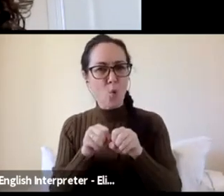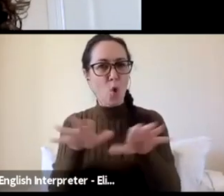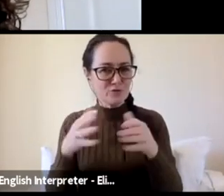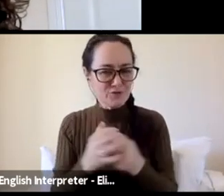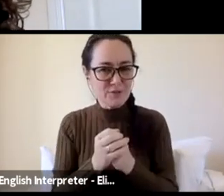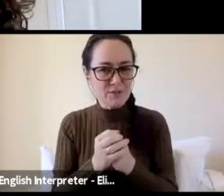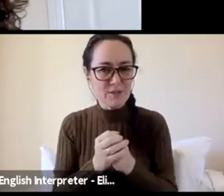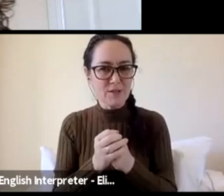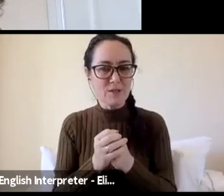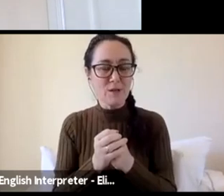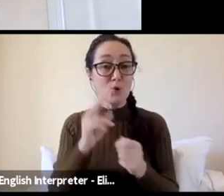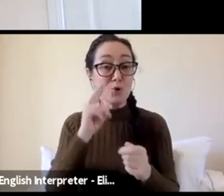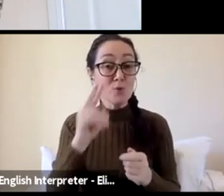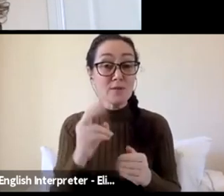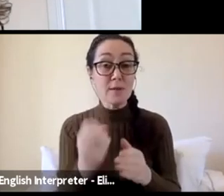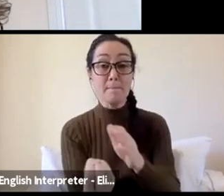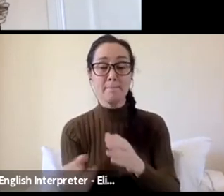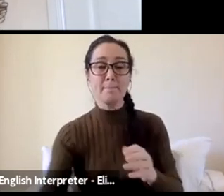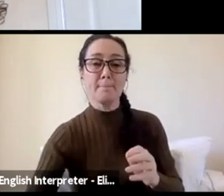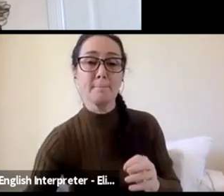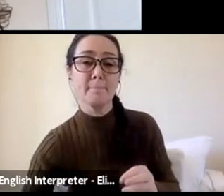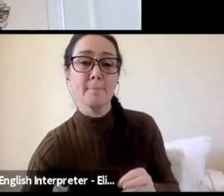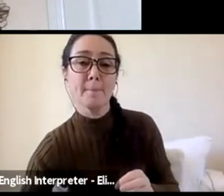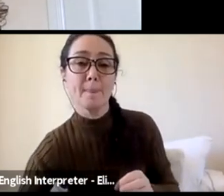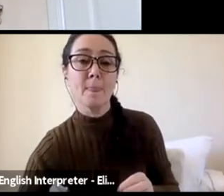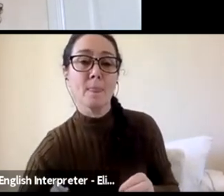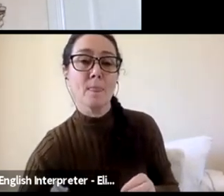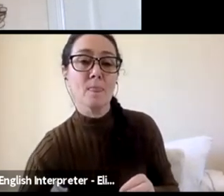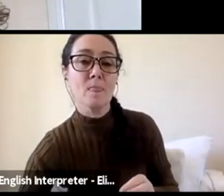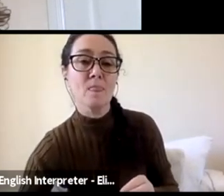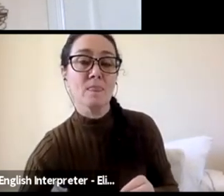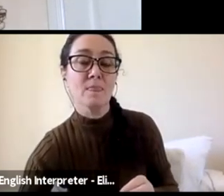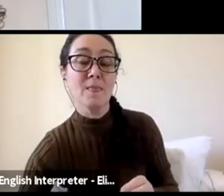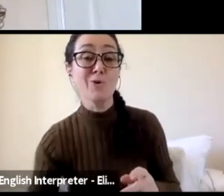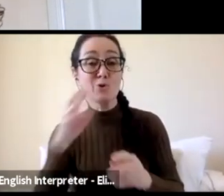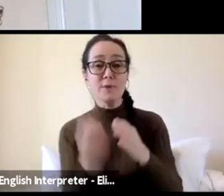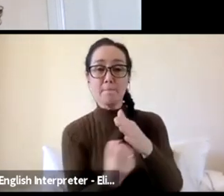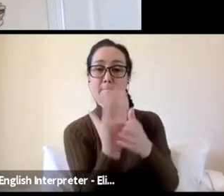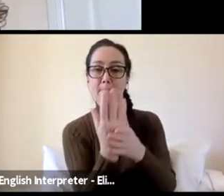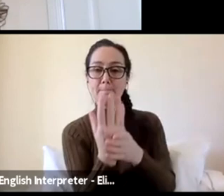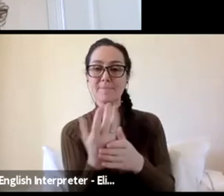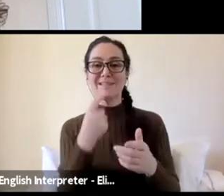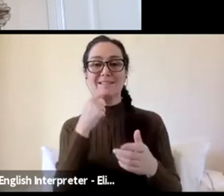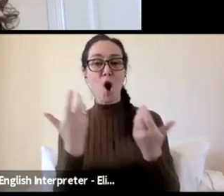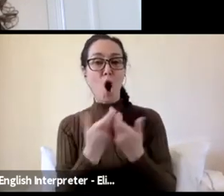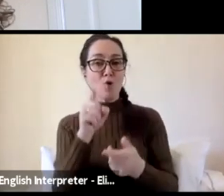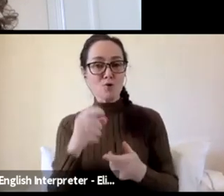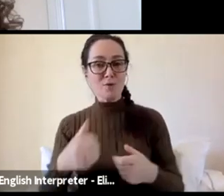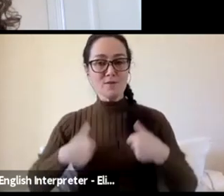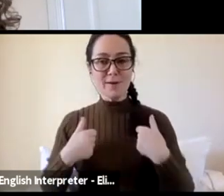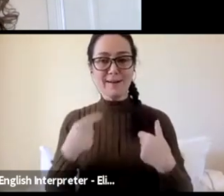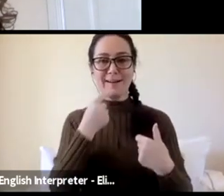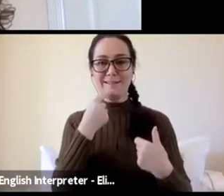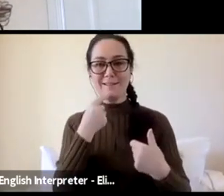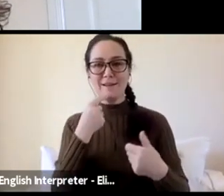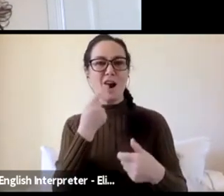So we're going to launch that, and hopefully that will pop up on your screen. So here we go. How are you doing this morning? Super, with an